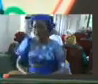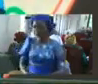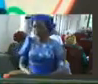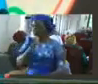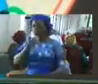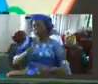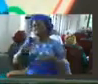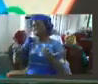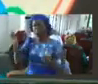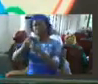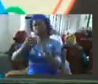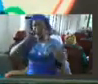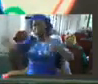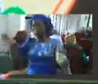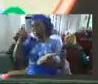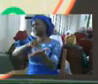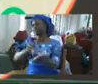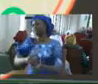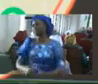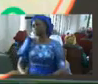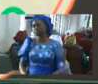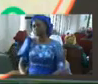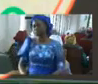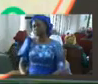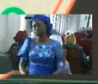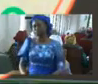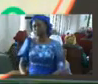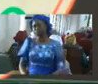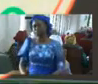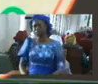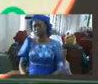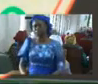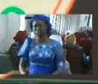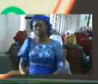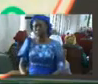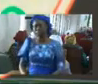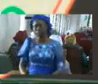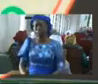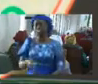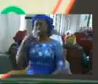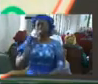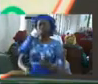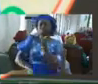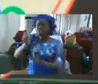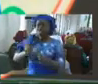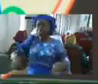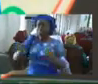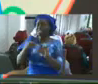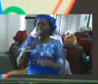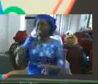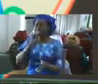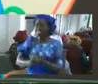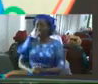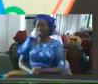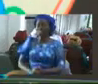But the most important lesson of all, that I pray you will not forget for the rest of your life,